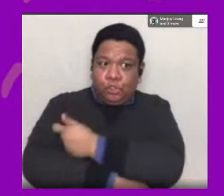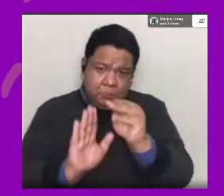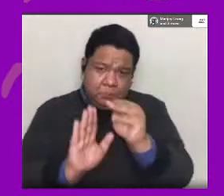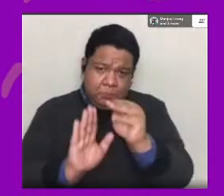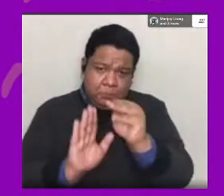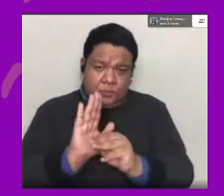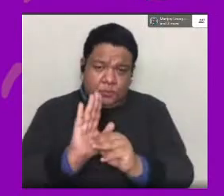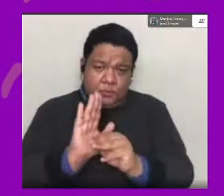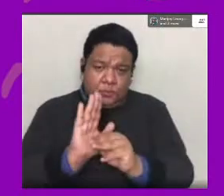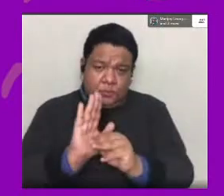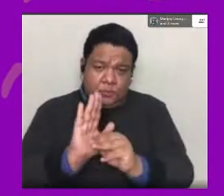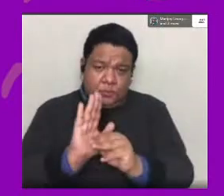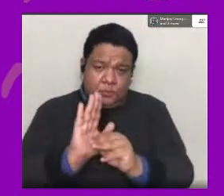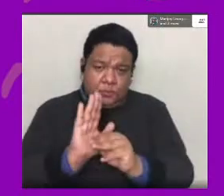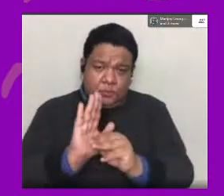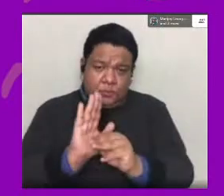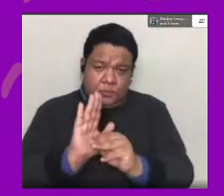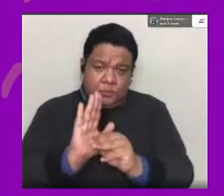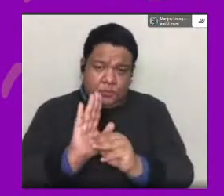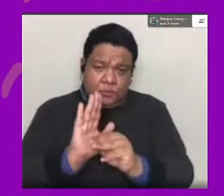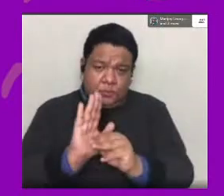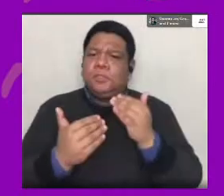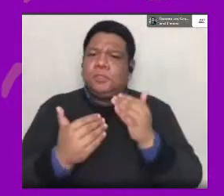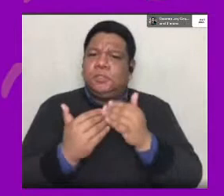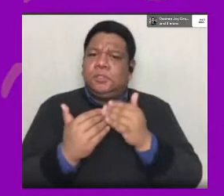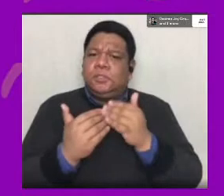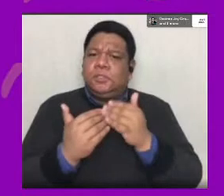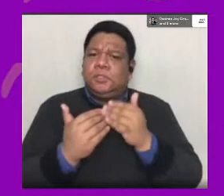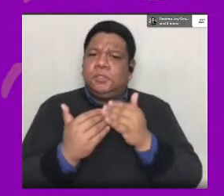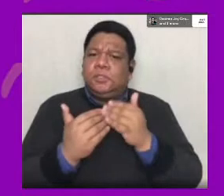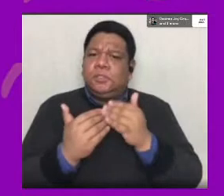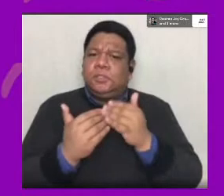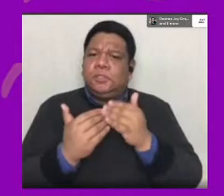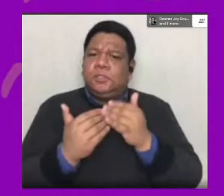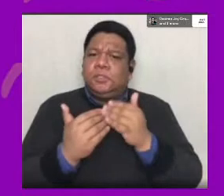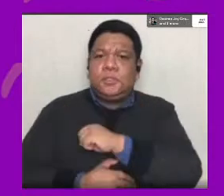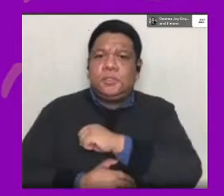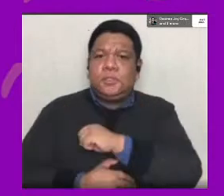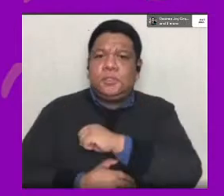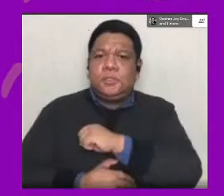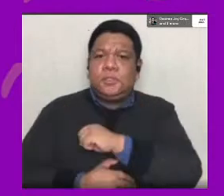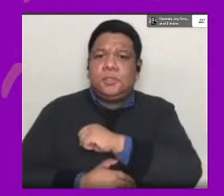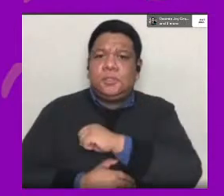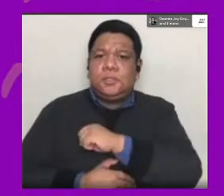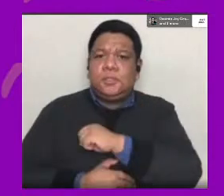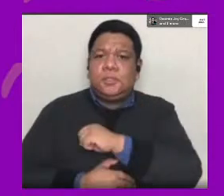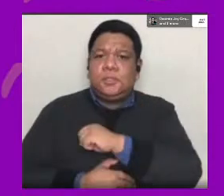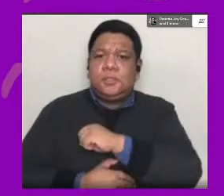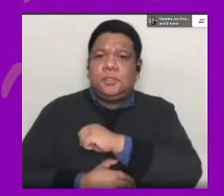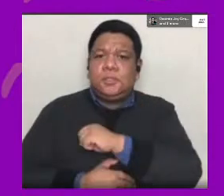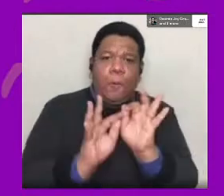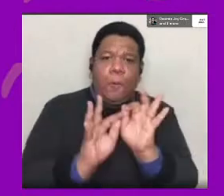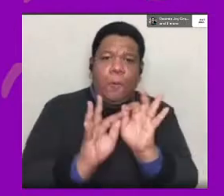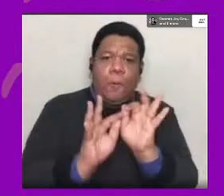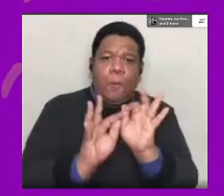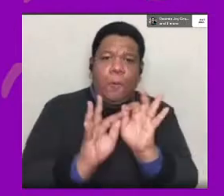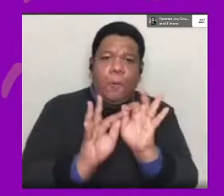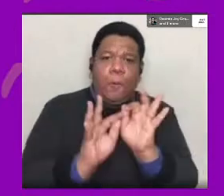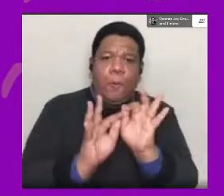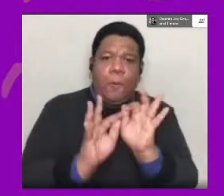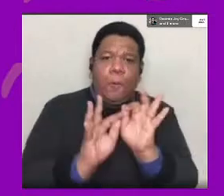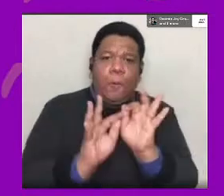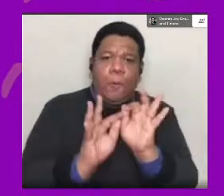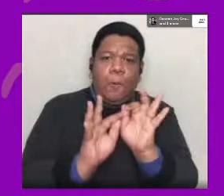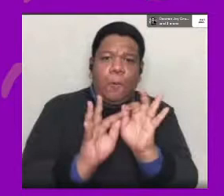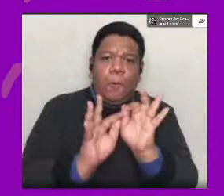it will be easy to miss out on these hidden people and families. We need to ensure that we are